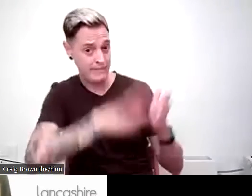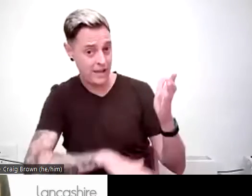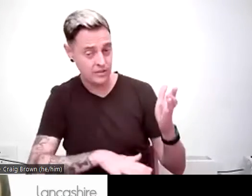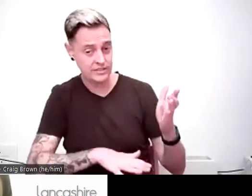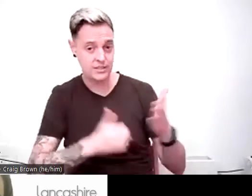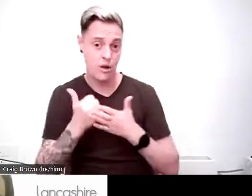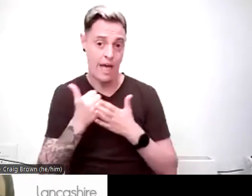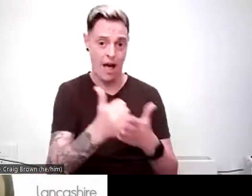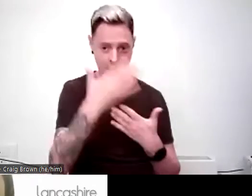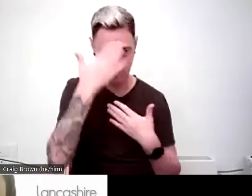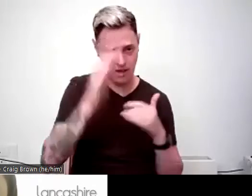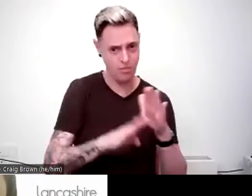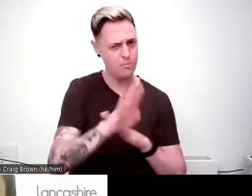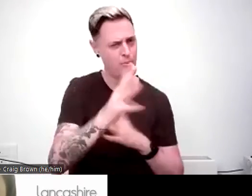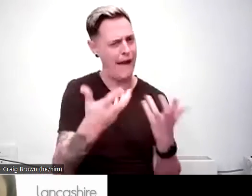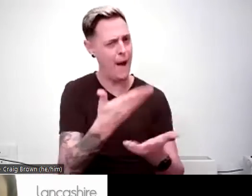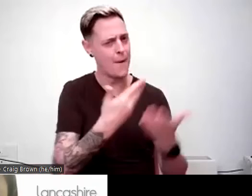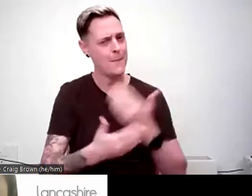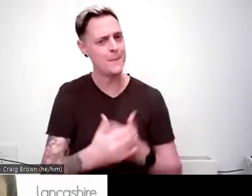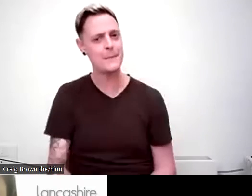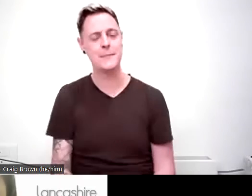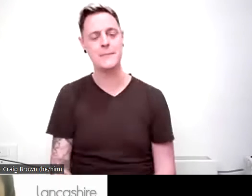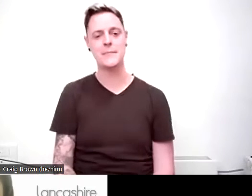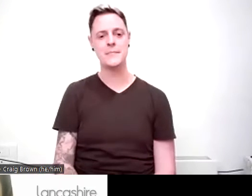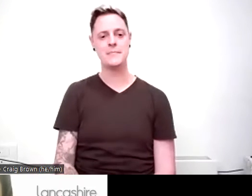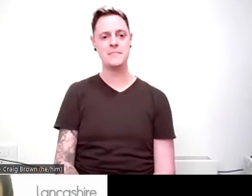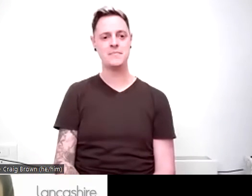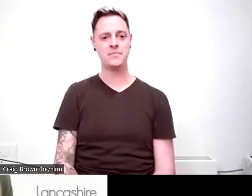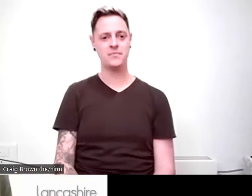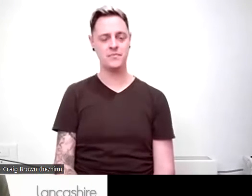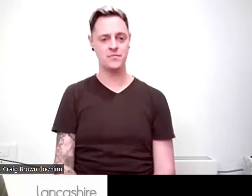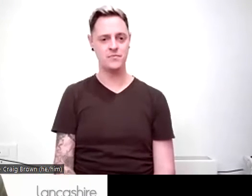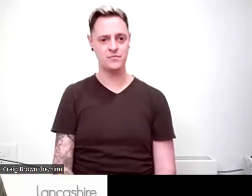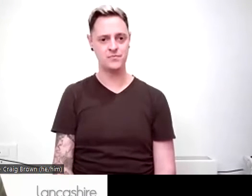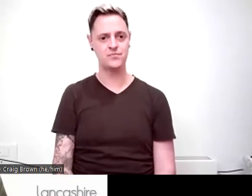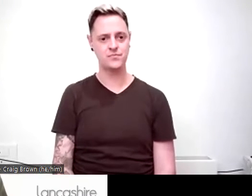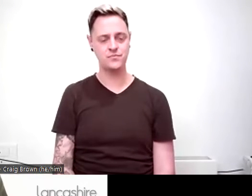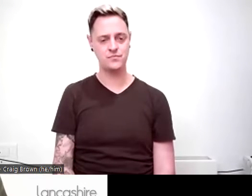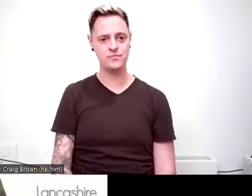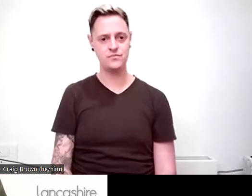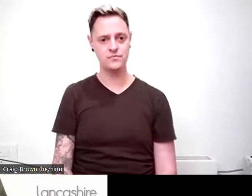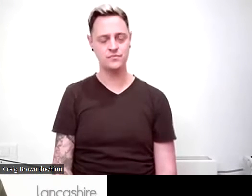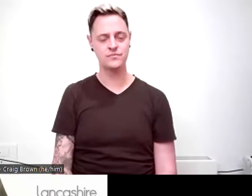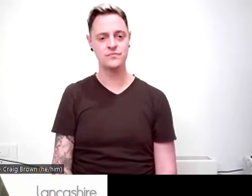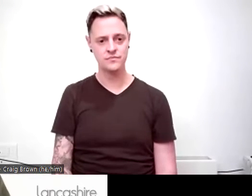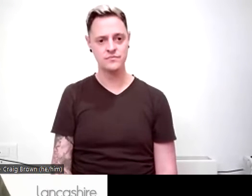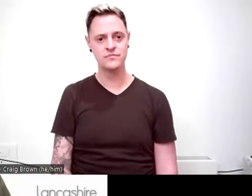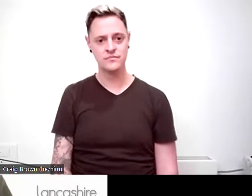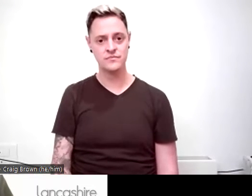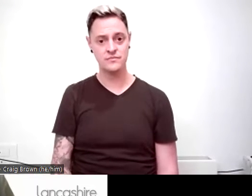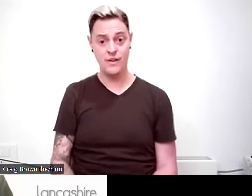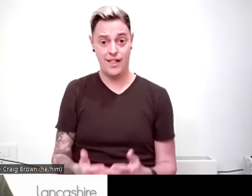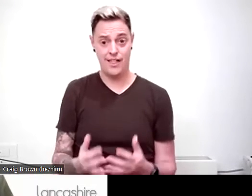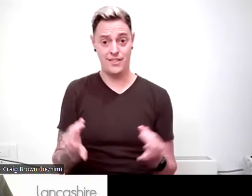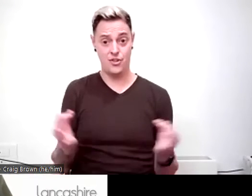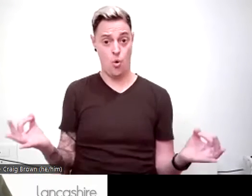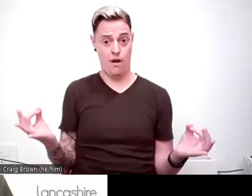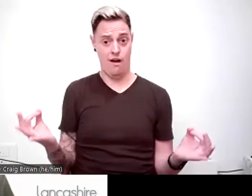mental health? Yeah, I mean, yoga is, you